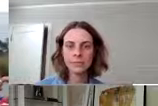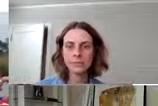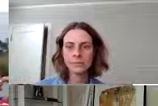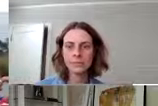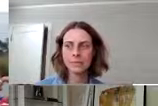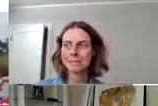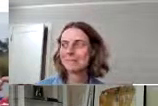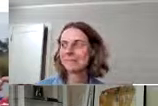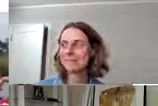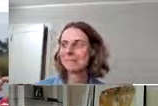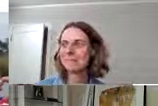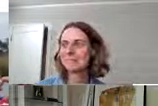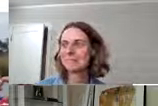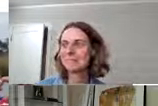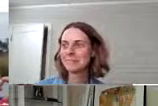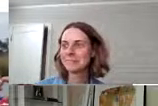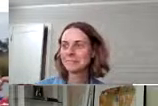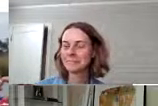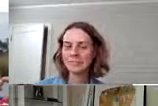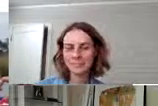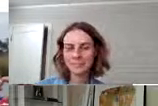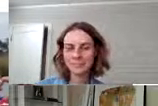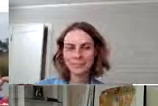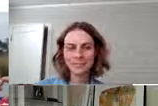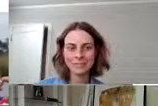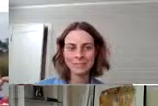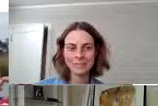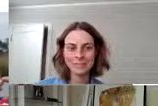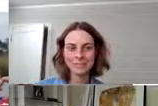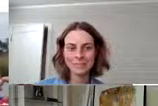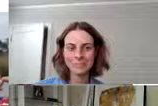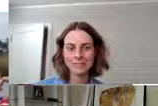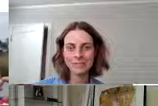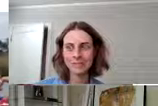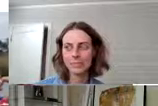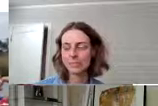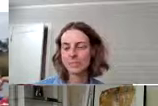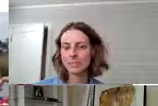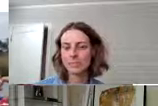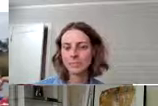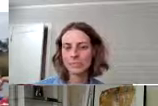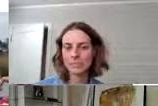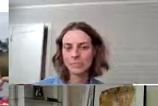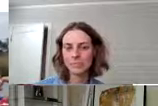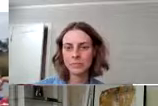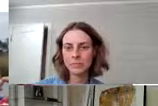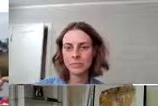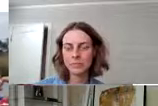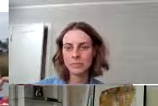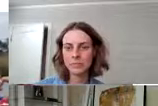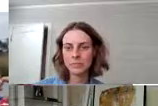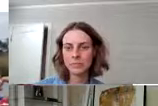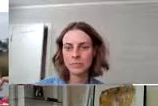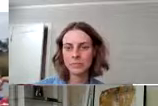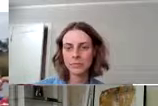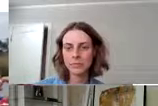decked out with twinkle lights, and not only during the holidays. There are many popular food and architecture tours available, and